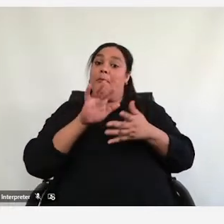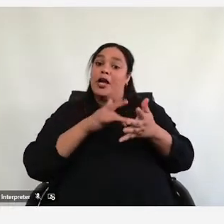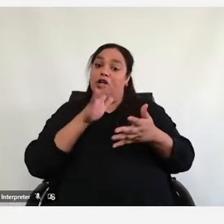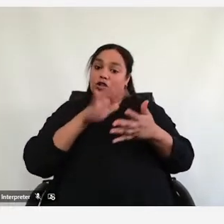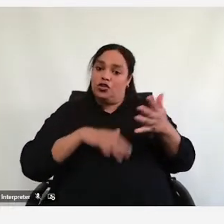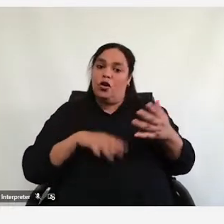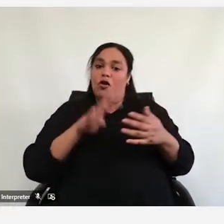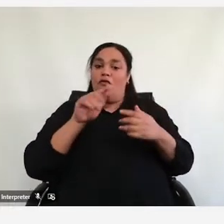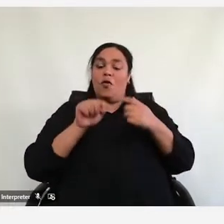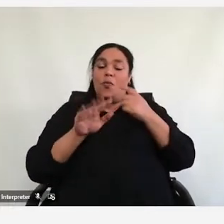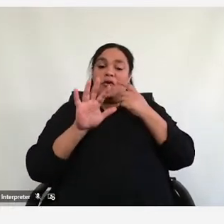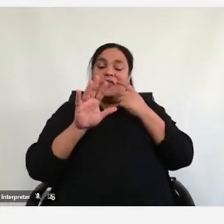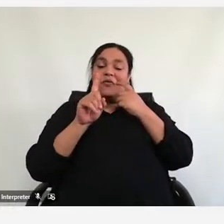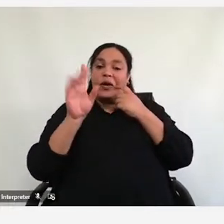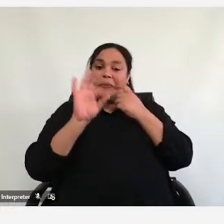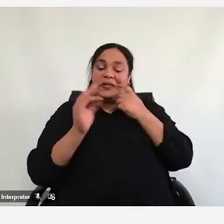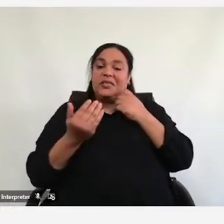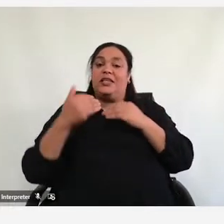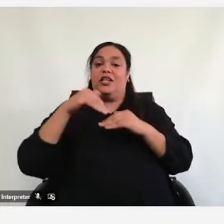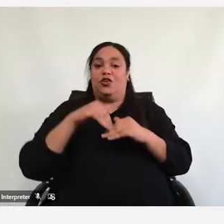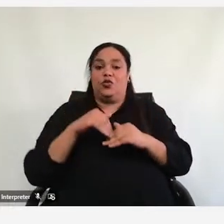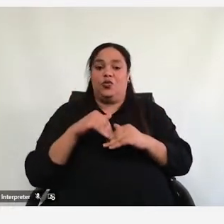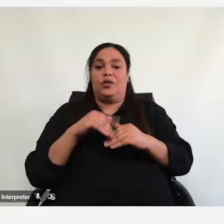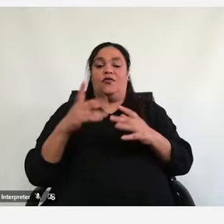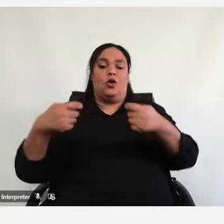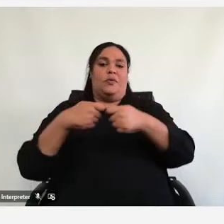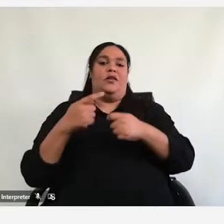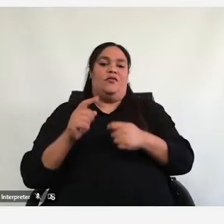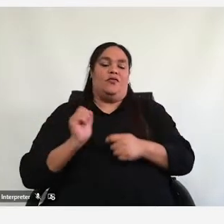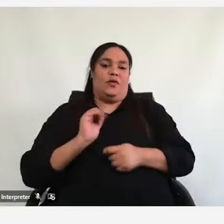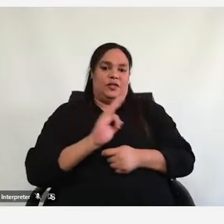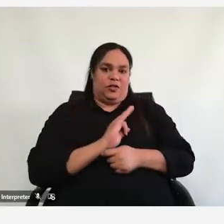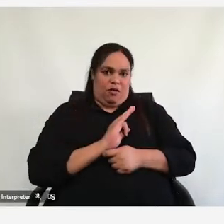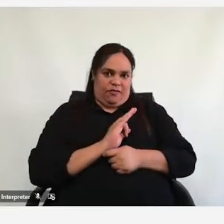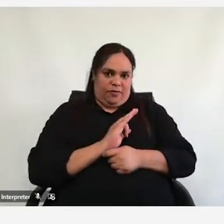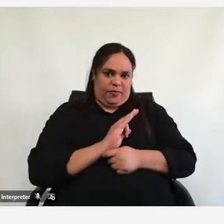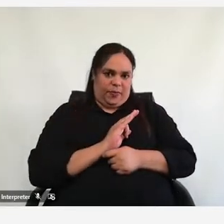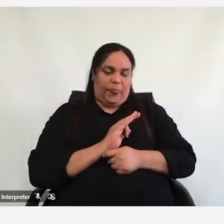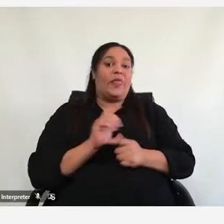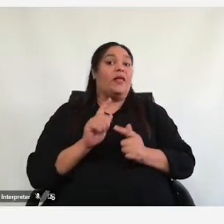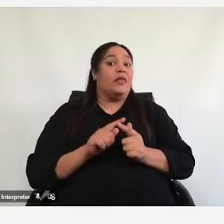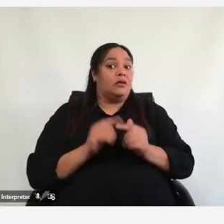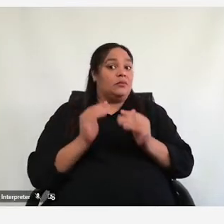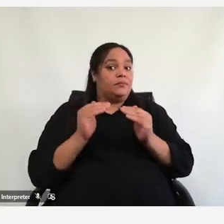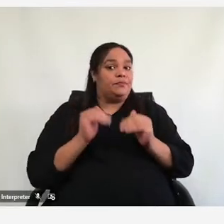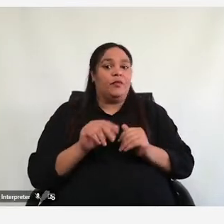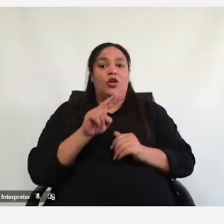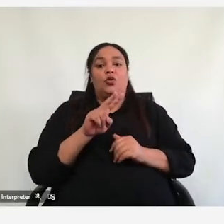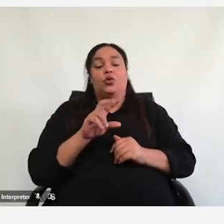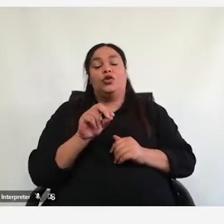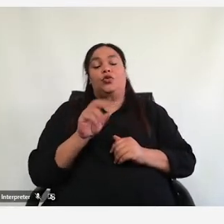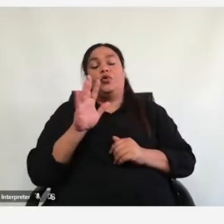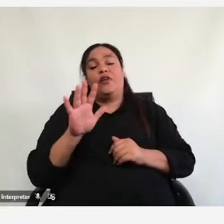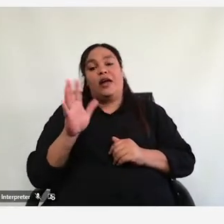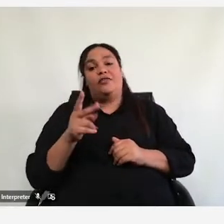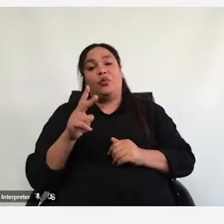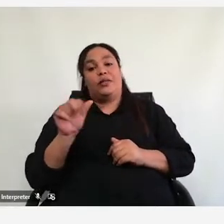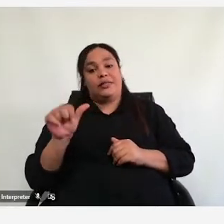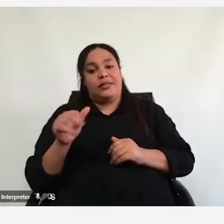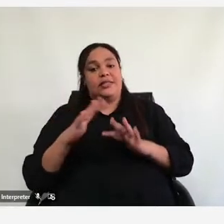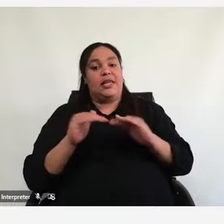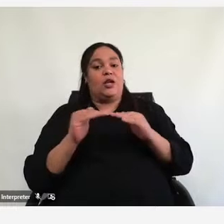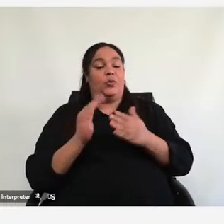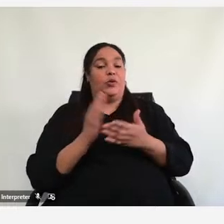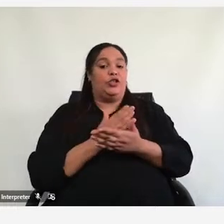4.51% increase in compensation of employees. Then For the 2025-2026, equitable